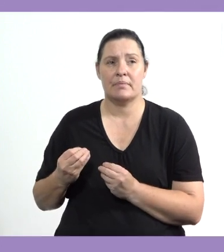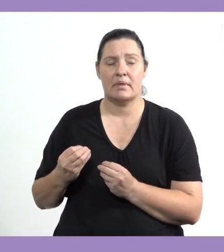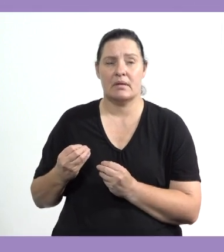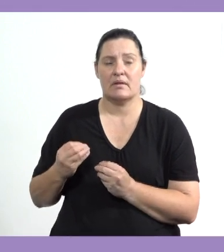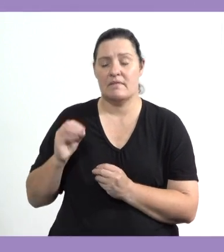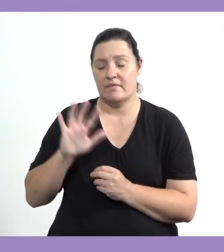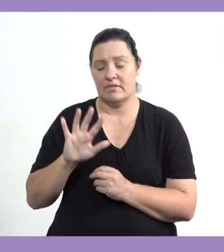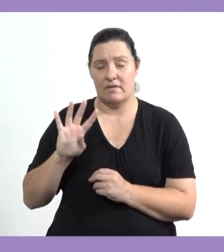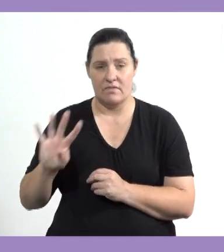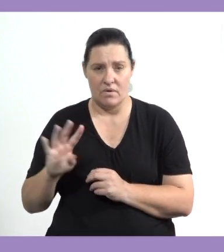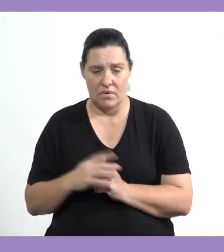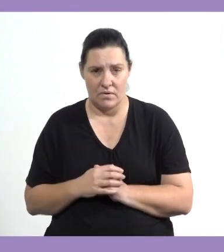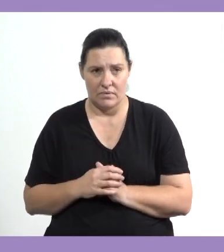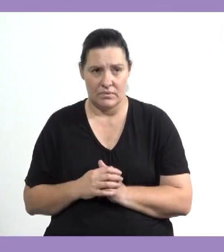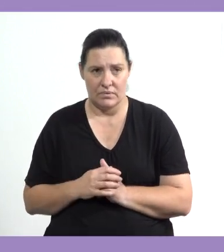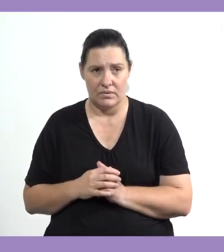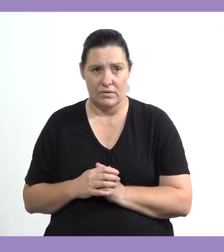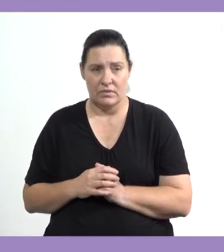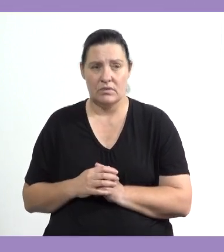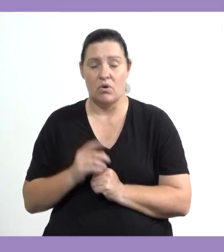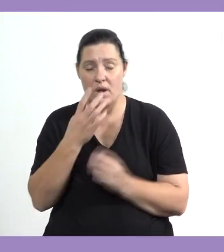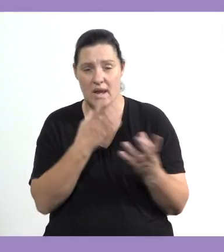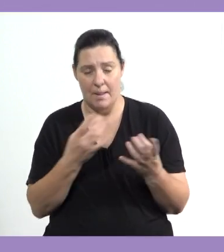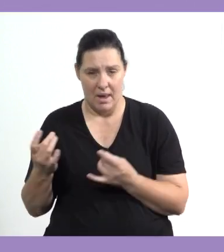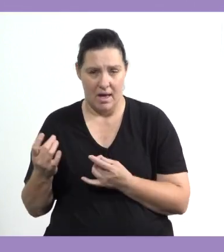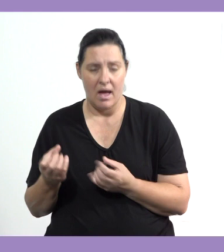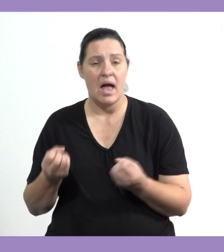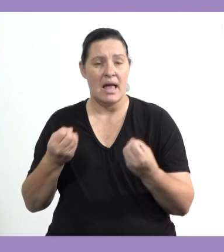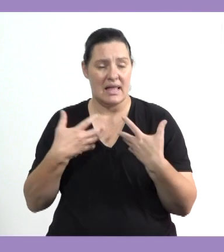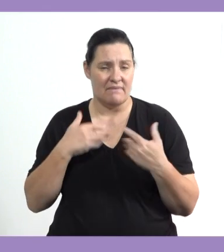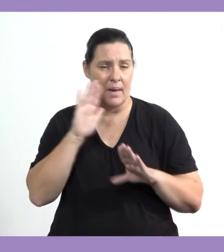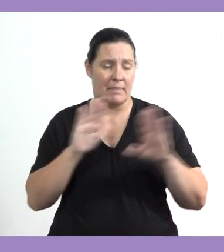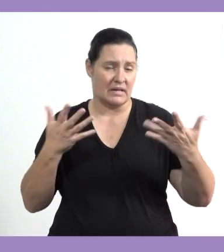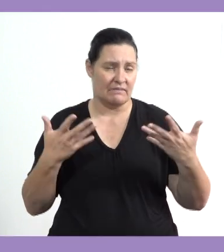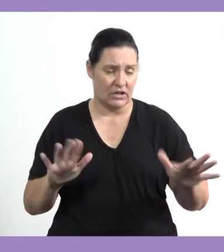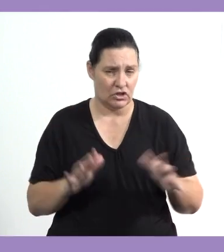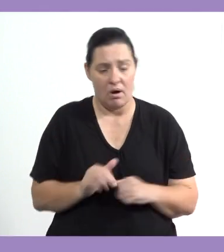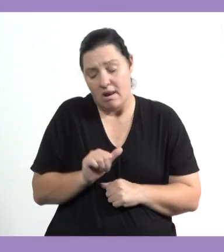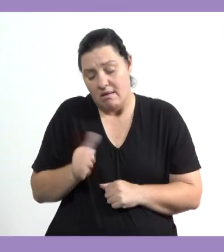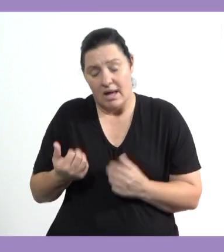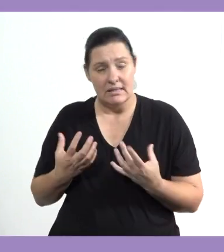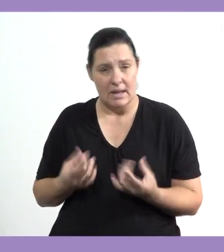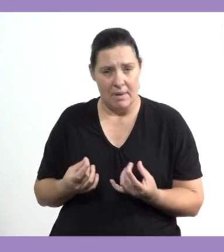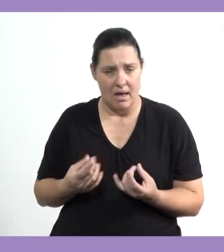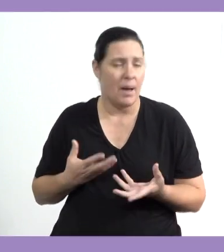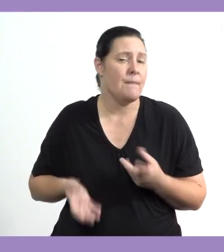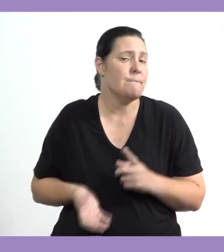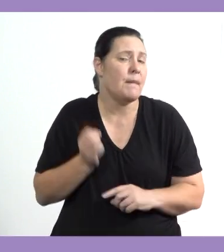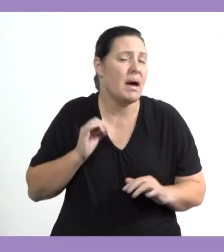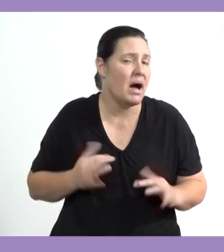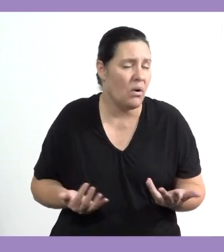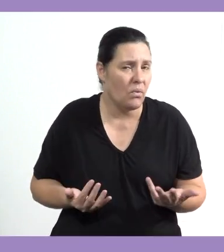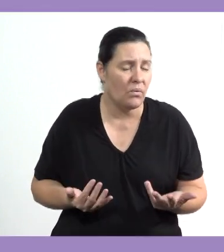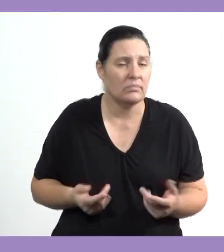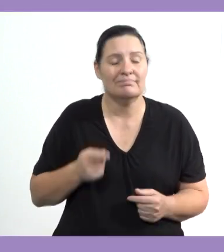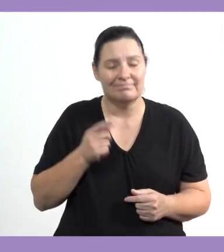us a 54. So those numbers were already given in our pattern. But what is the next number? And how do we get to the